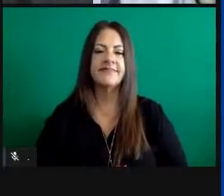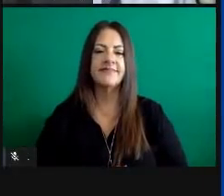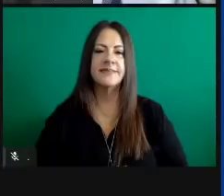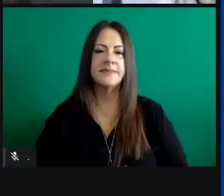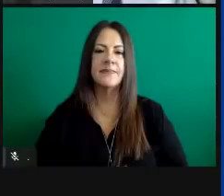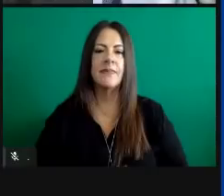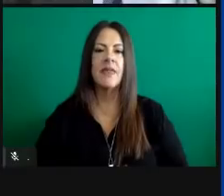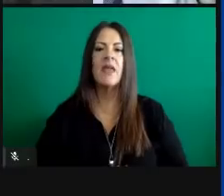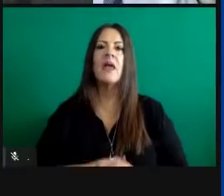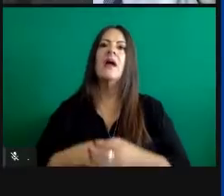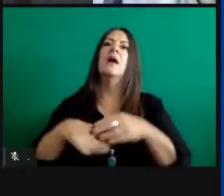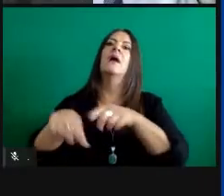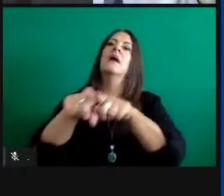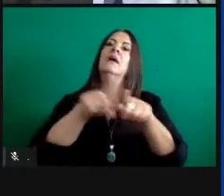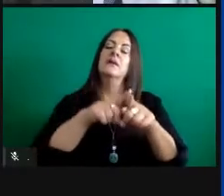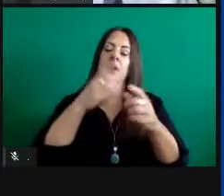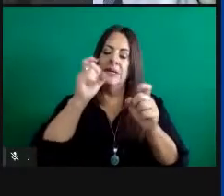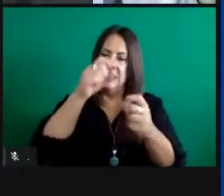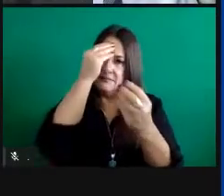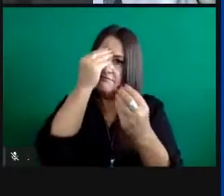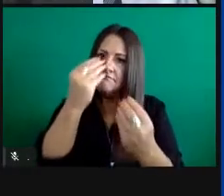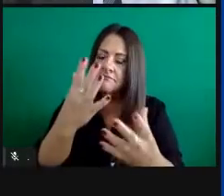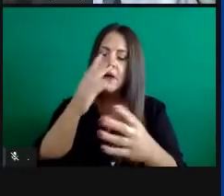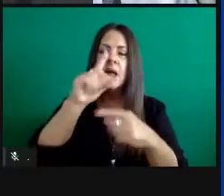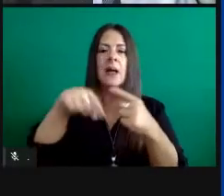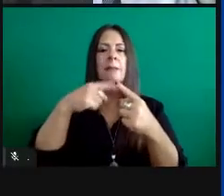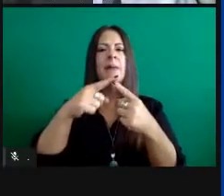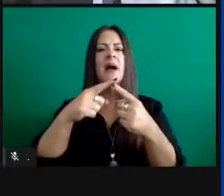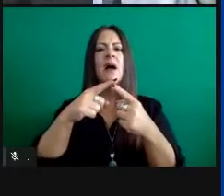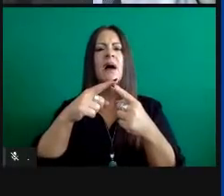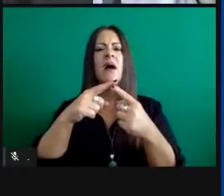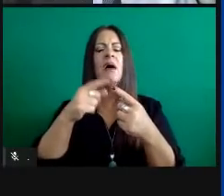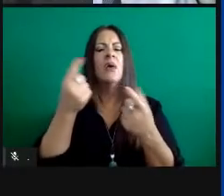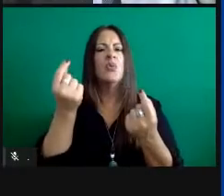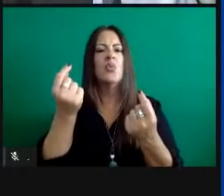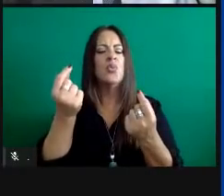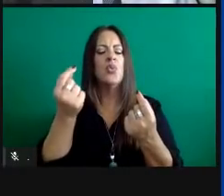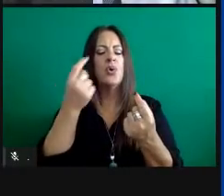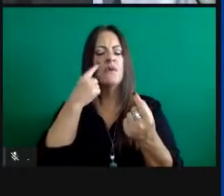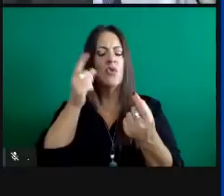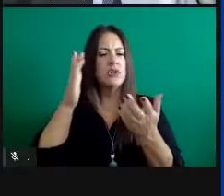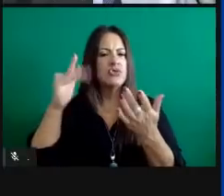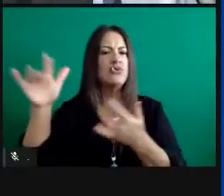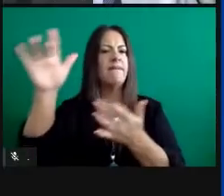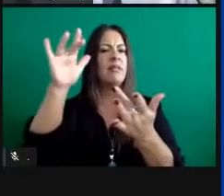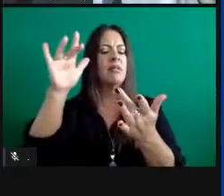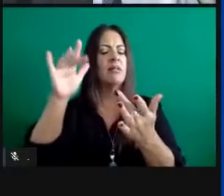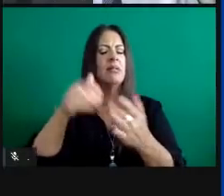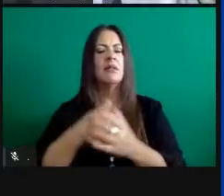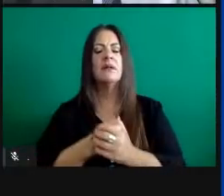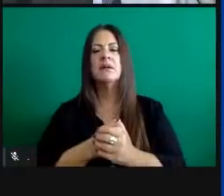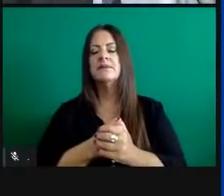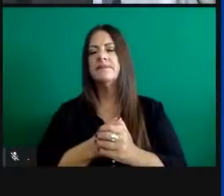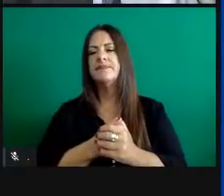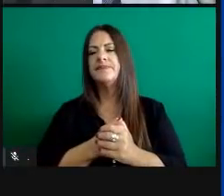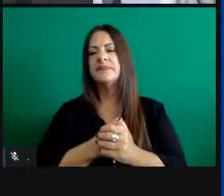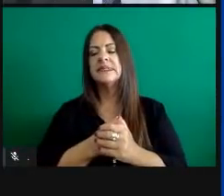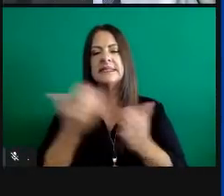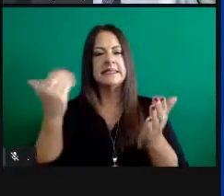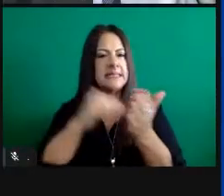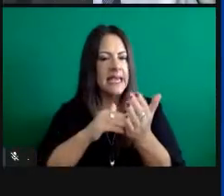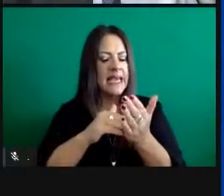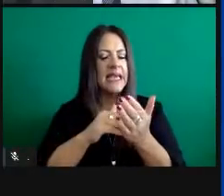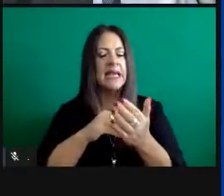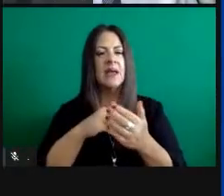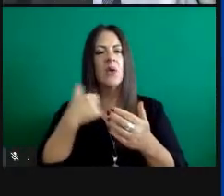Also wanted to take a moment to update you and clarify certainly what we're doing about travel. Again,